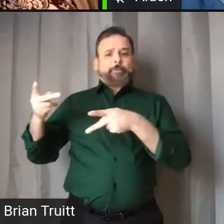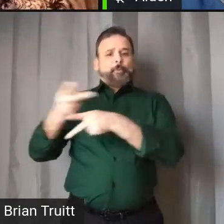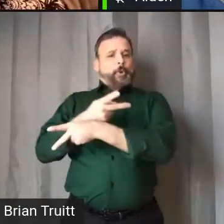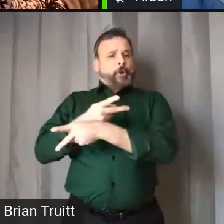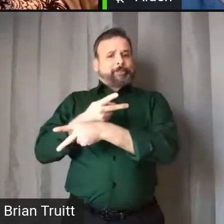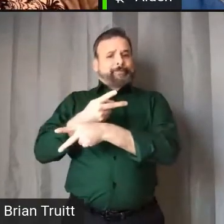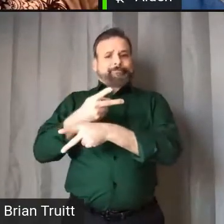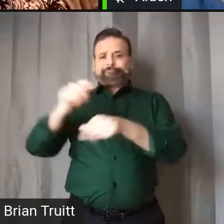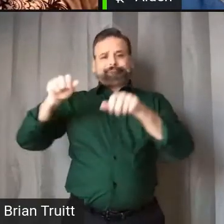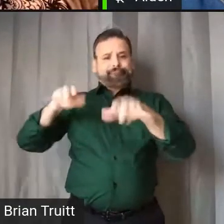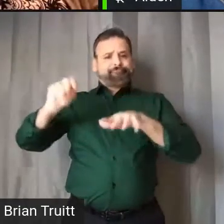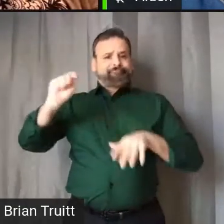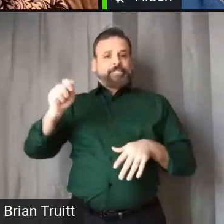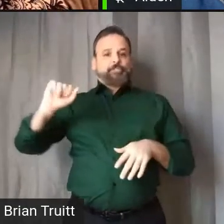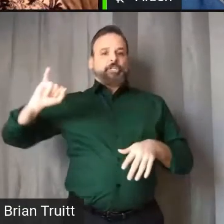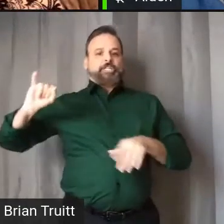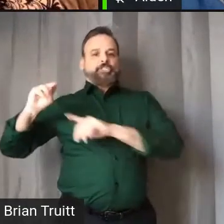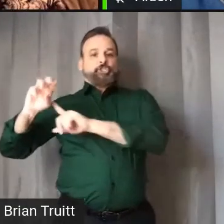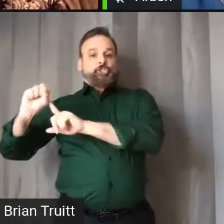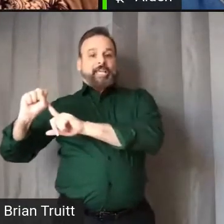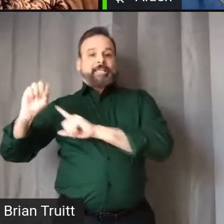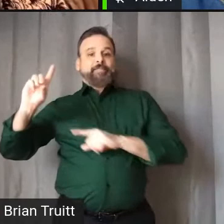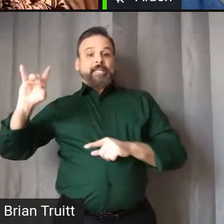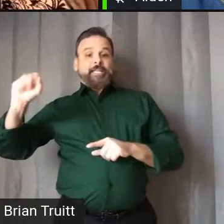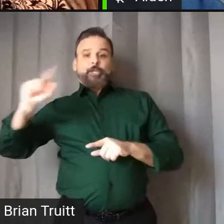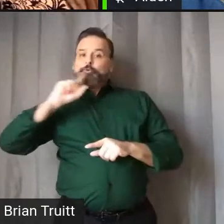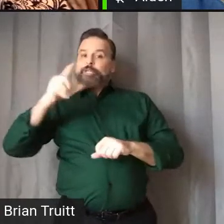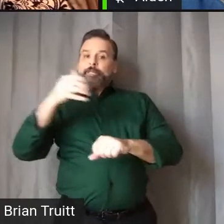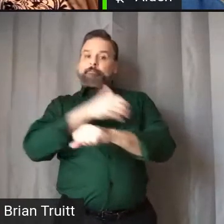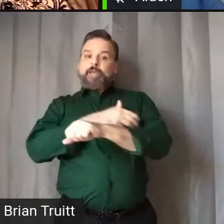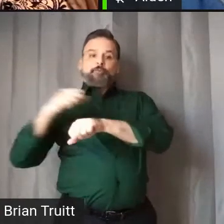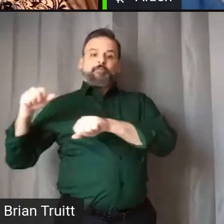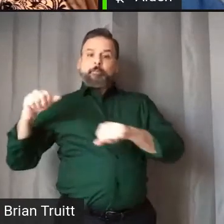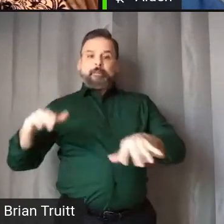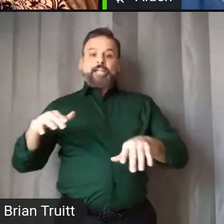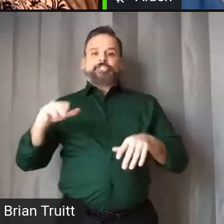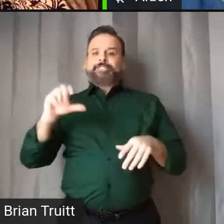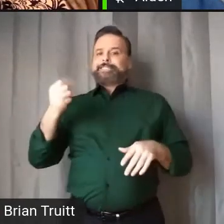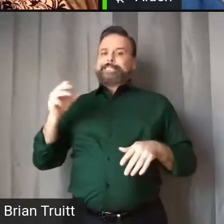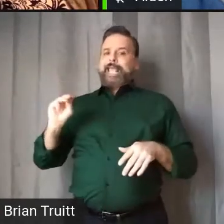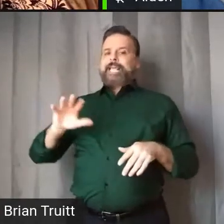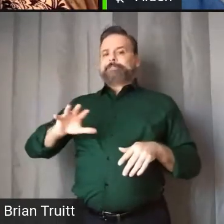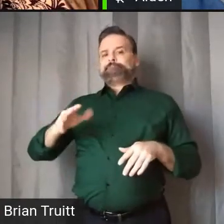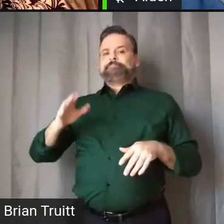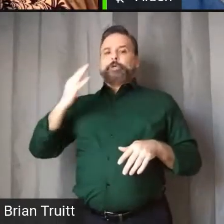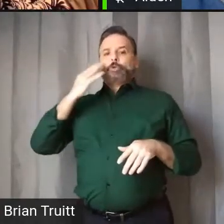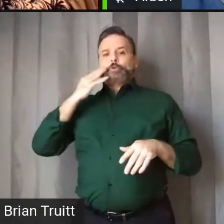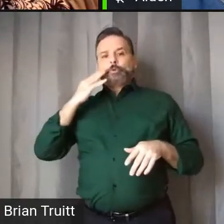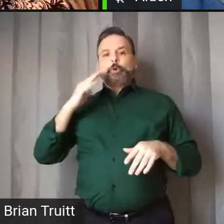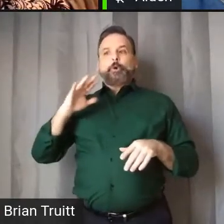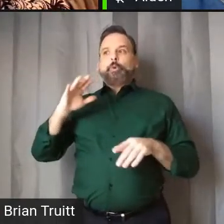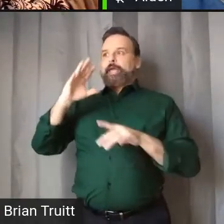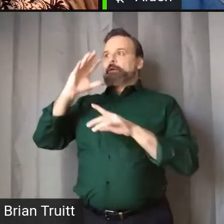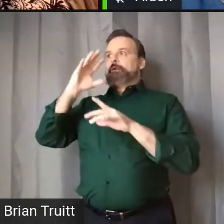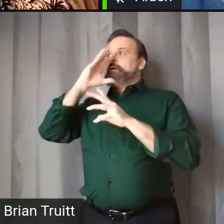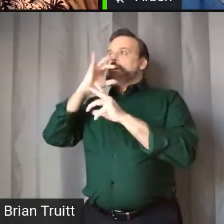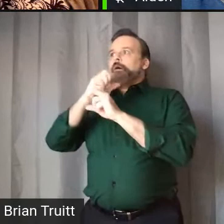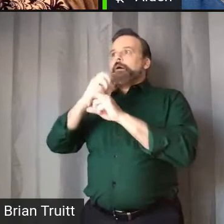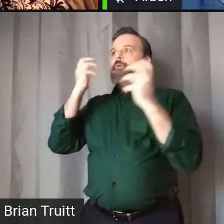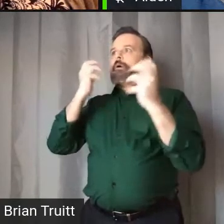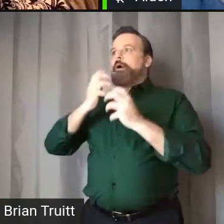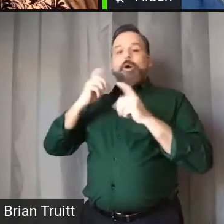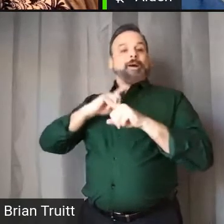at casting spells. Like James and Delia are casting some really powerful magic. Sam, you know, is kind of in awe of them, but isn't always quite able to